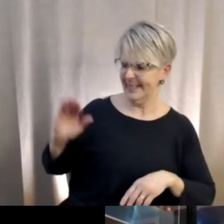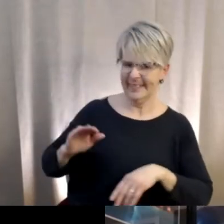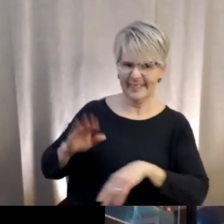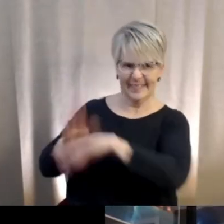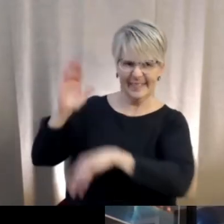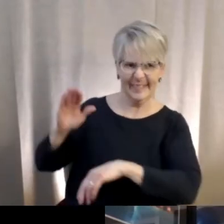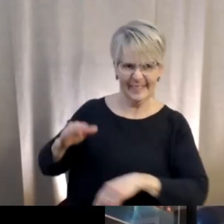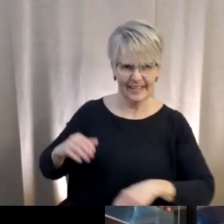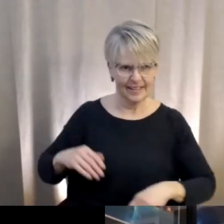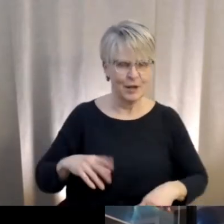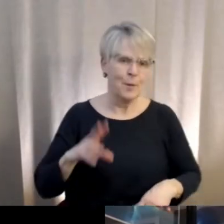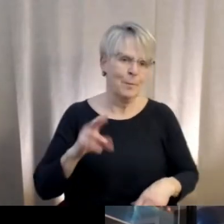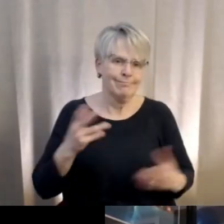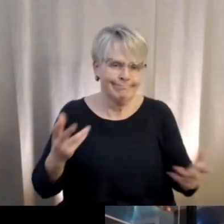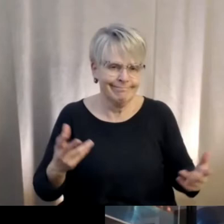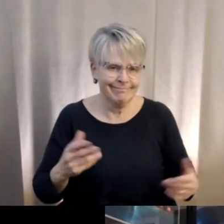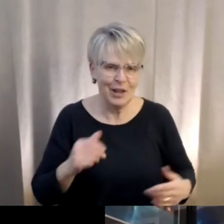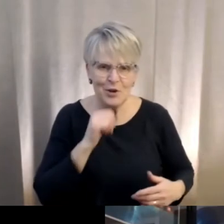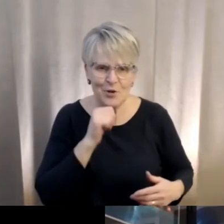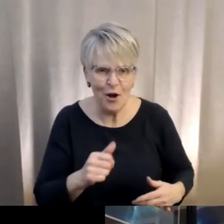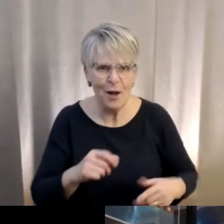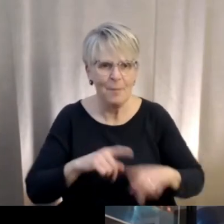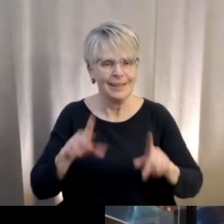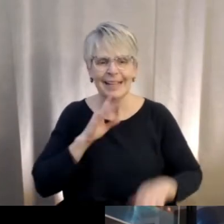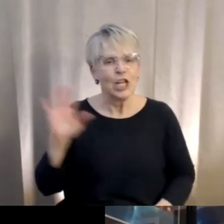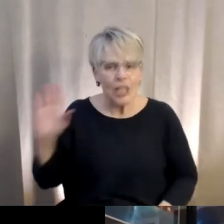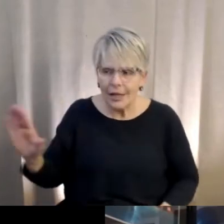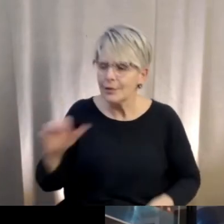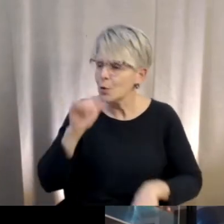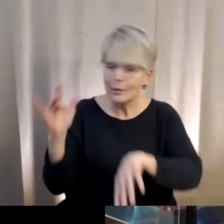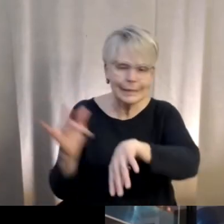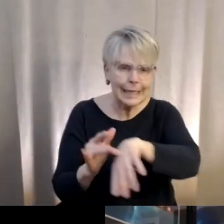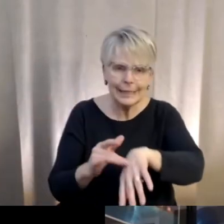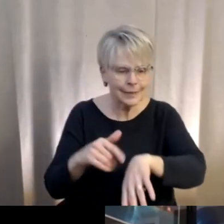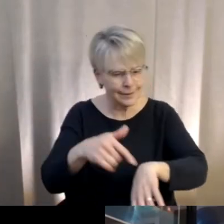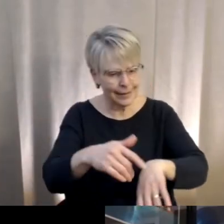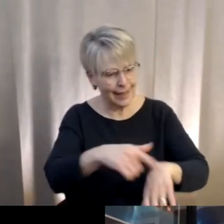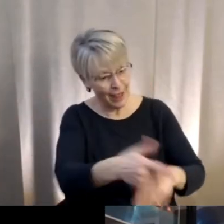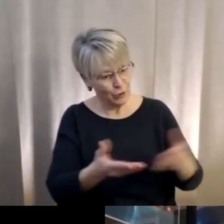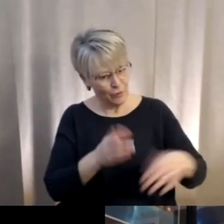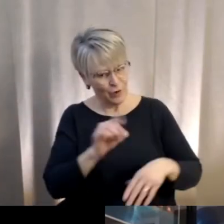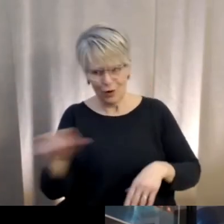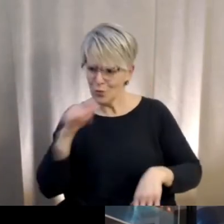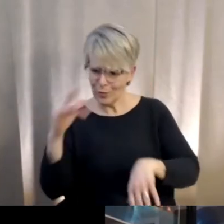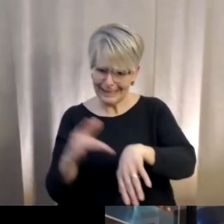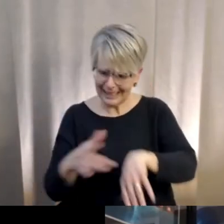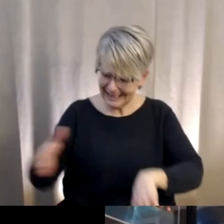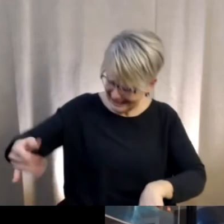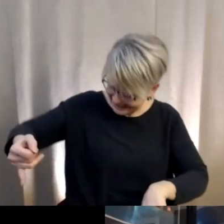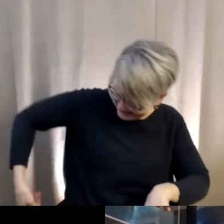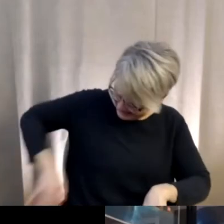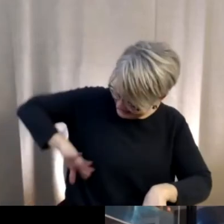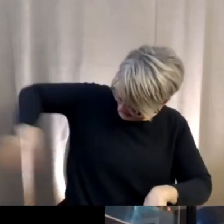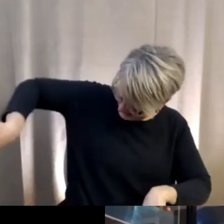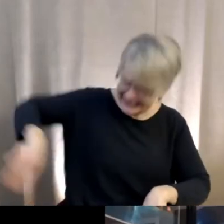but just as a silly side note, but it's like, no, don't. You don't pet someone else's service dog. Like, keep your hands to yourself.